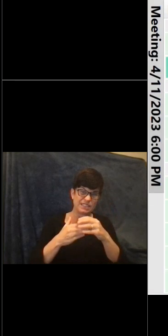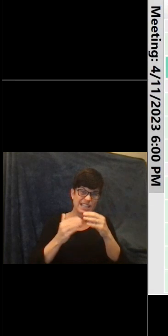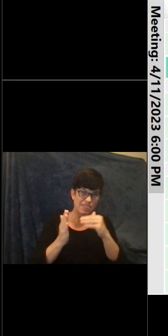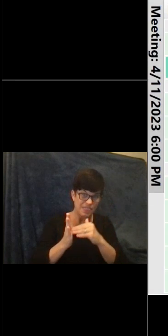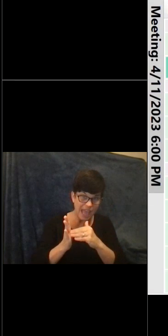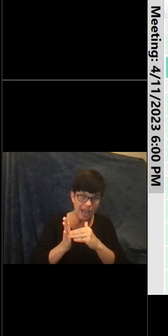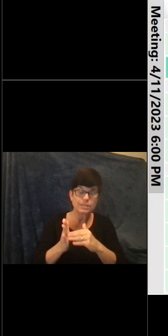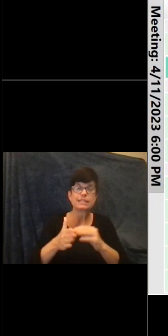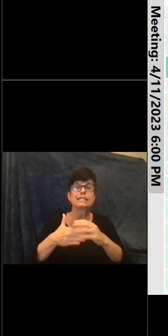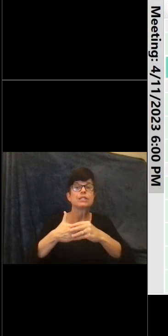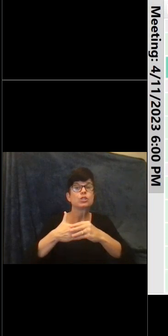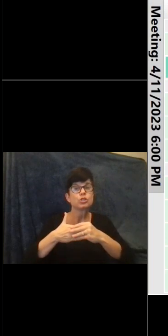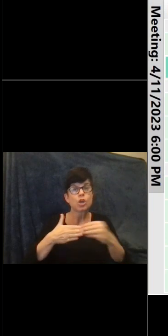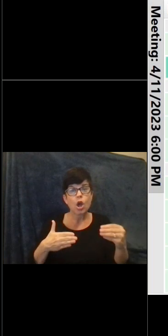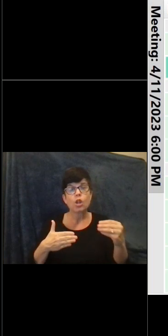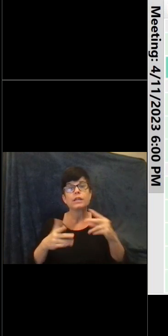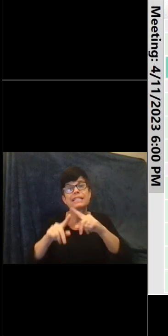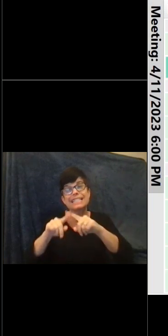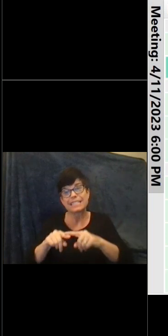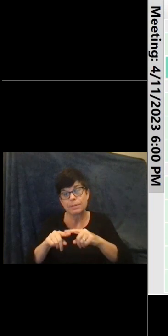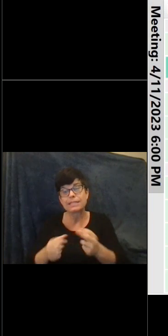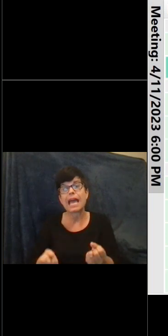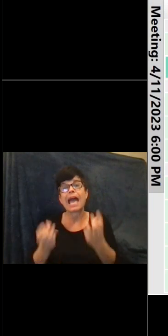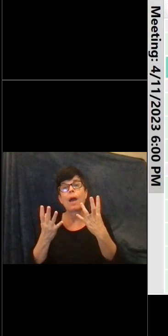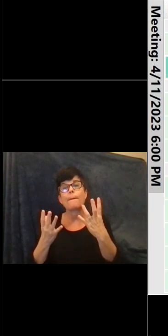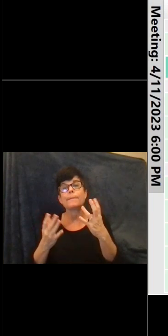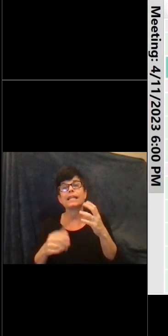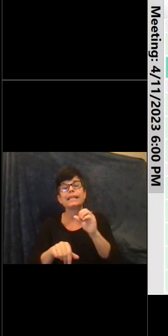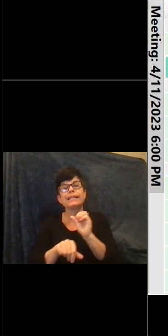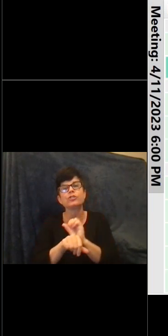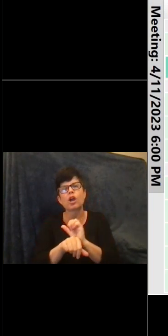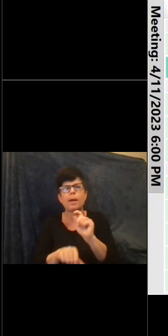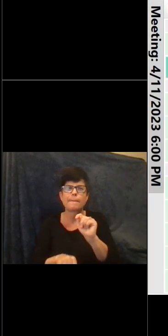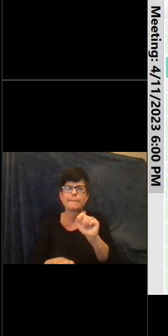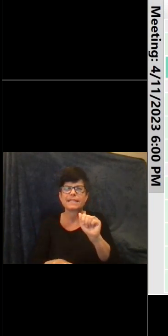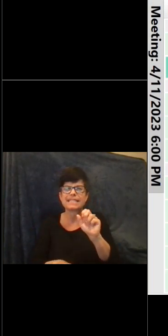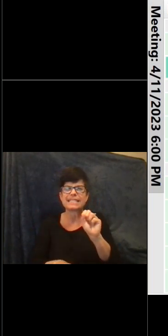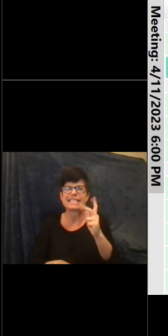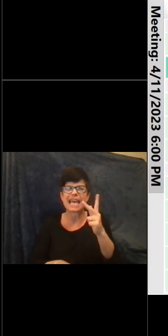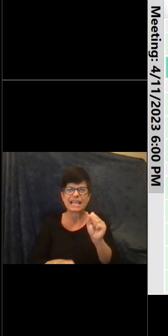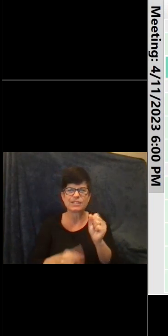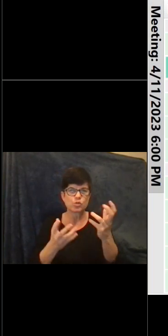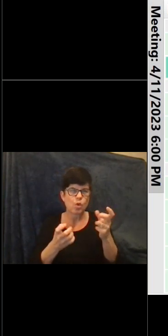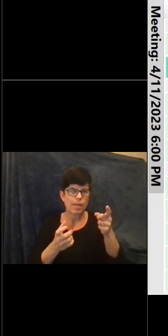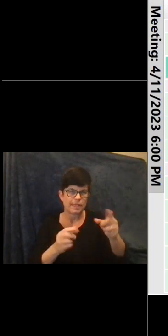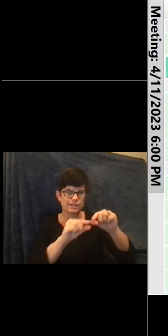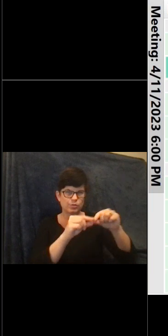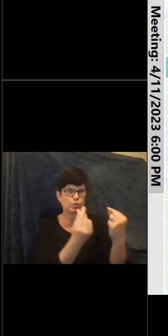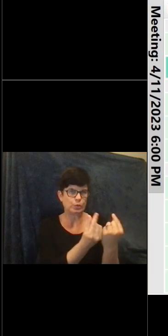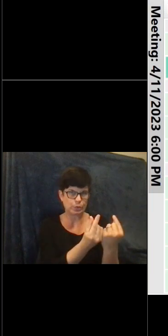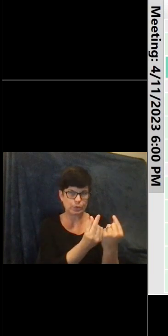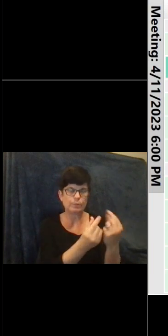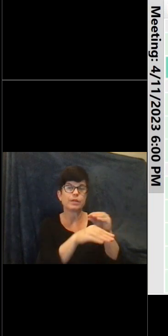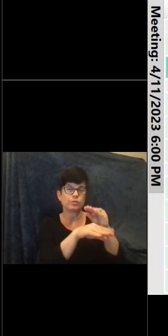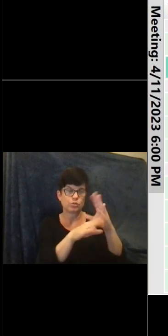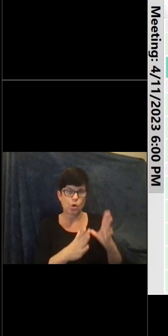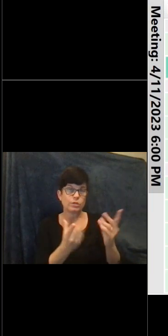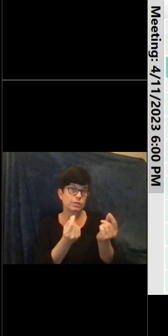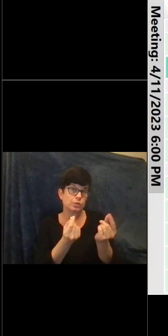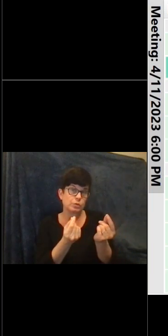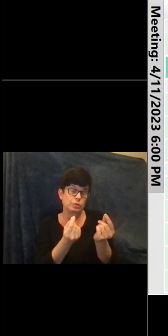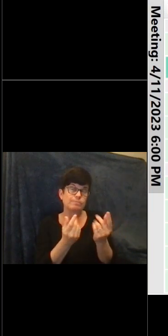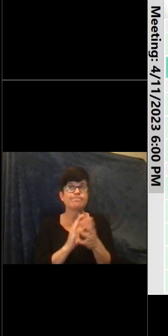many tasks you would want to assign this entity to do. And with the work that we're looking at,